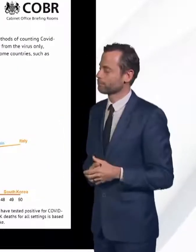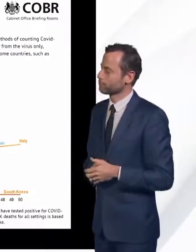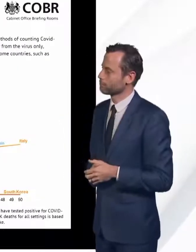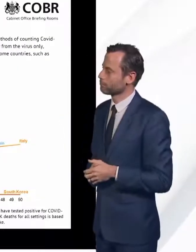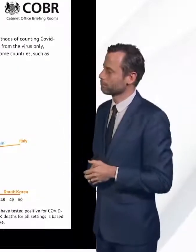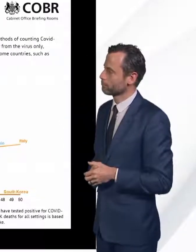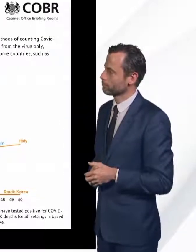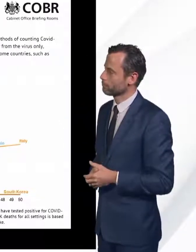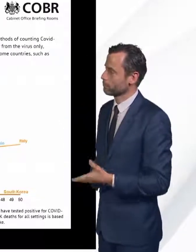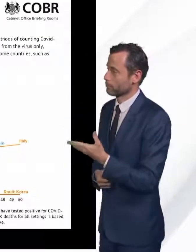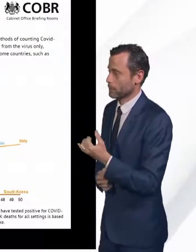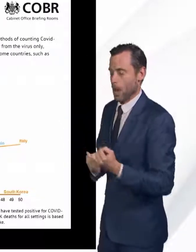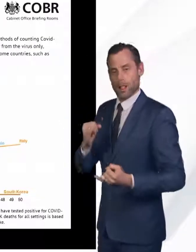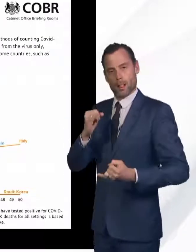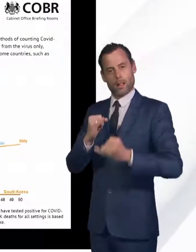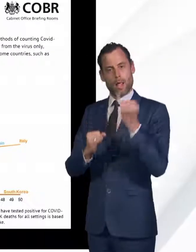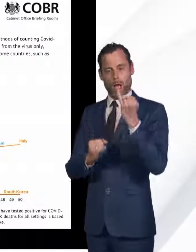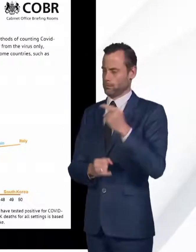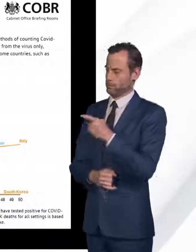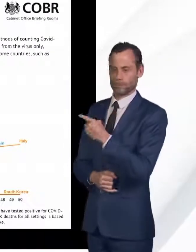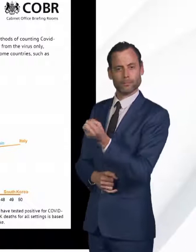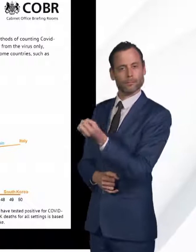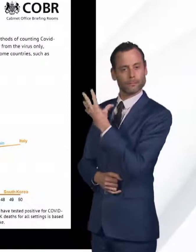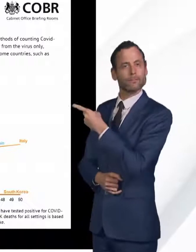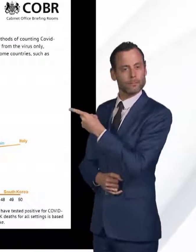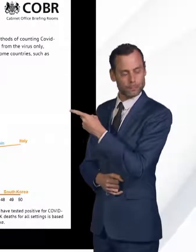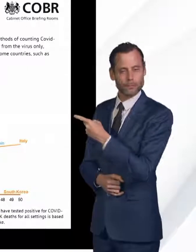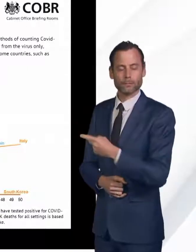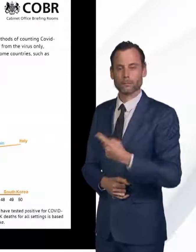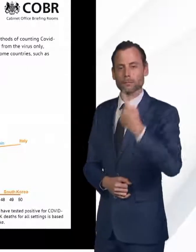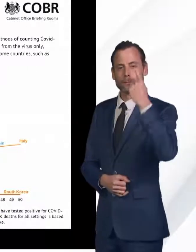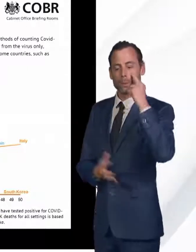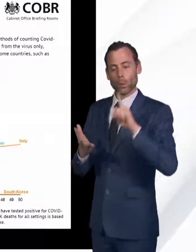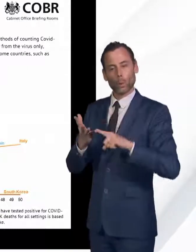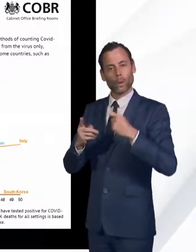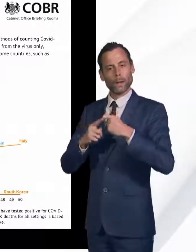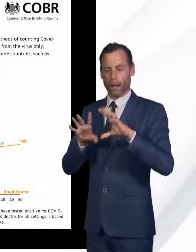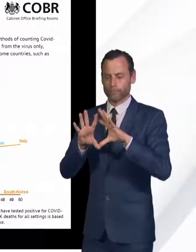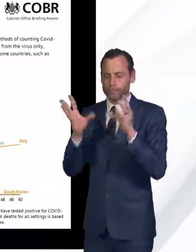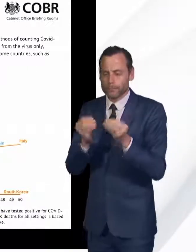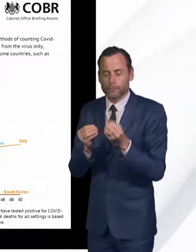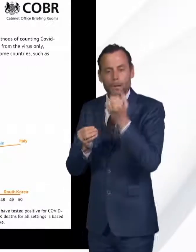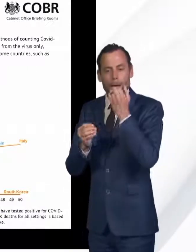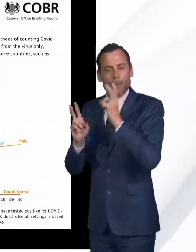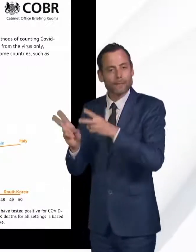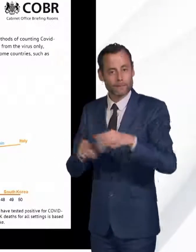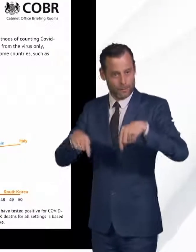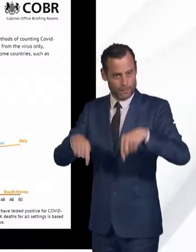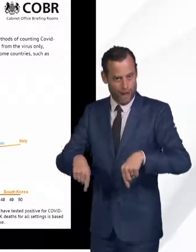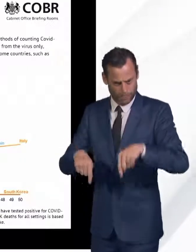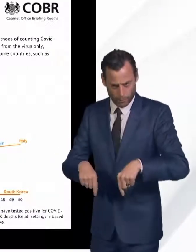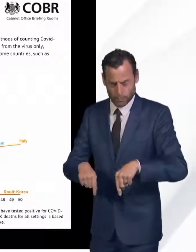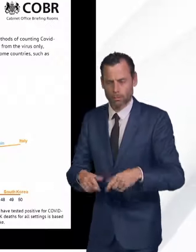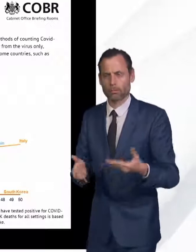The last slide for today compares UK deaths with those in other nations.